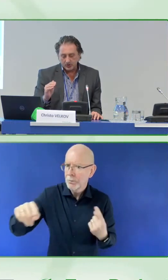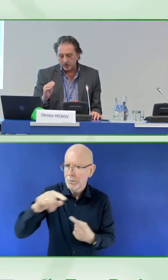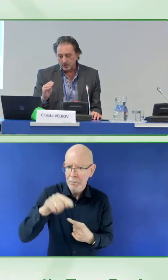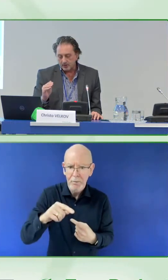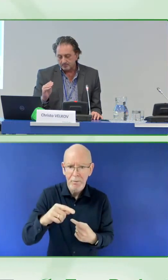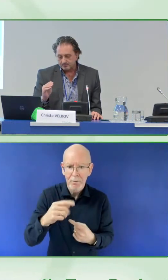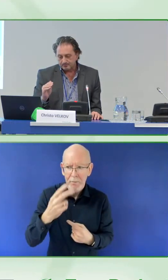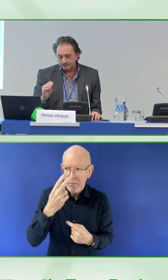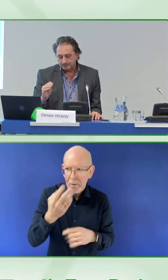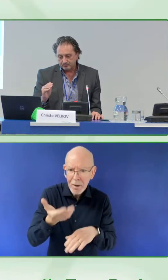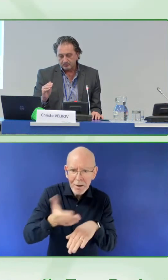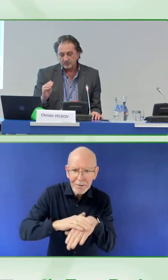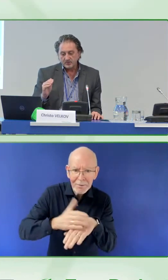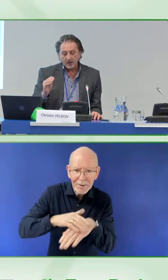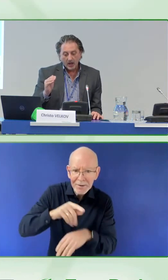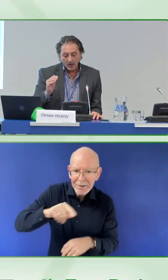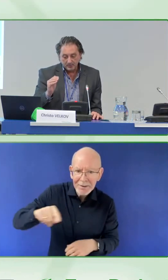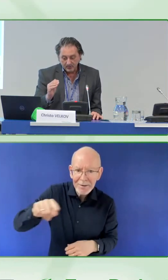organizations were